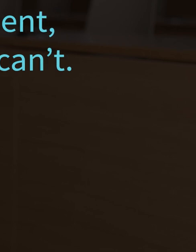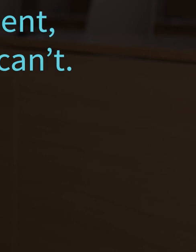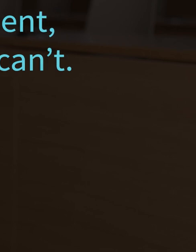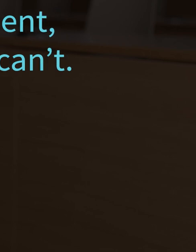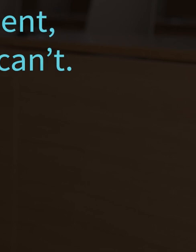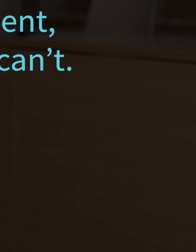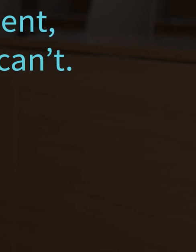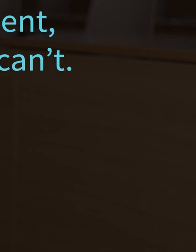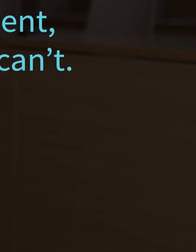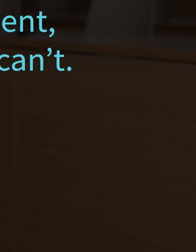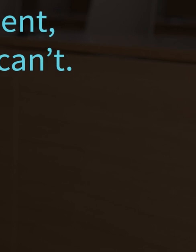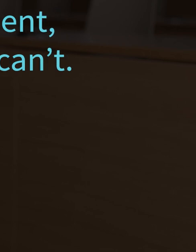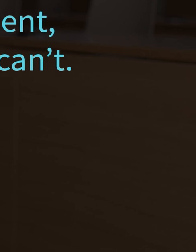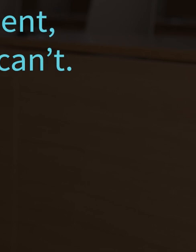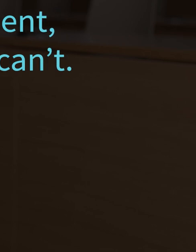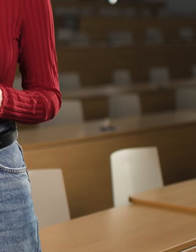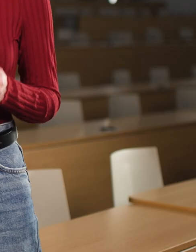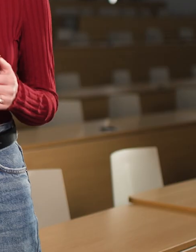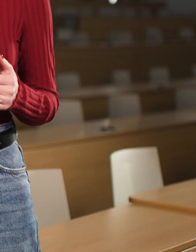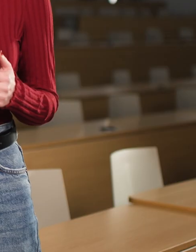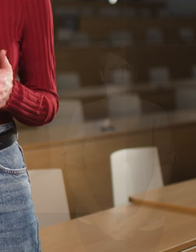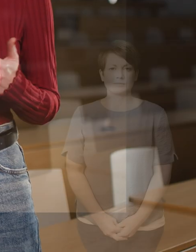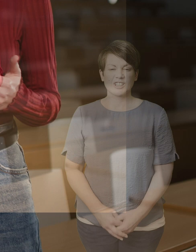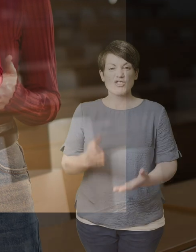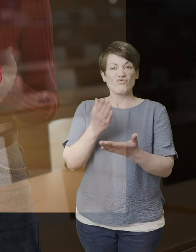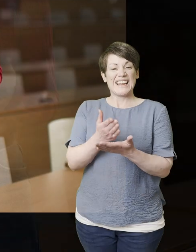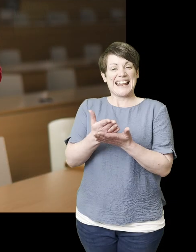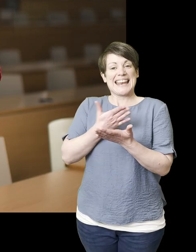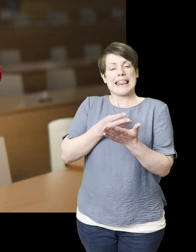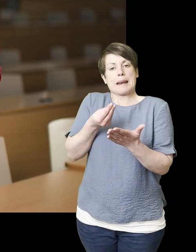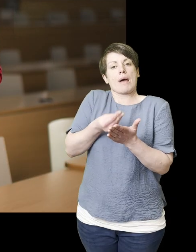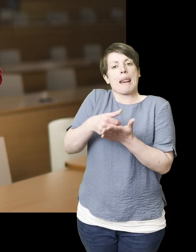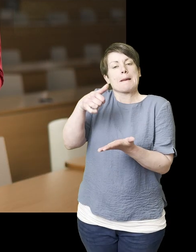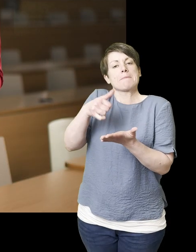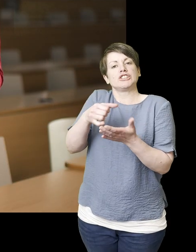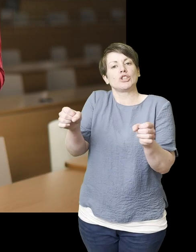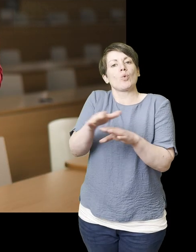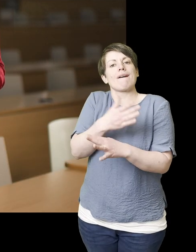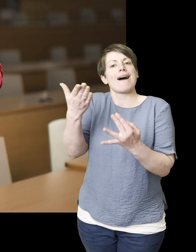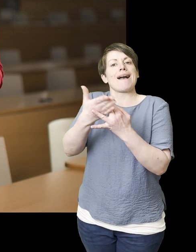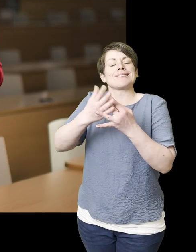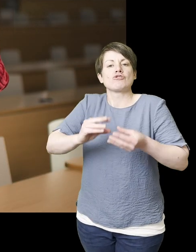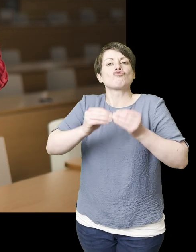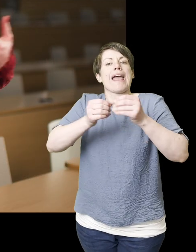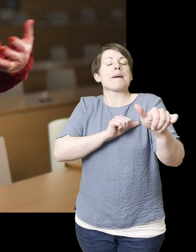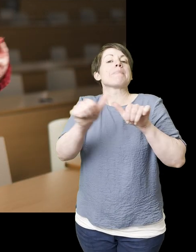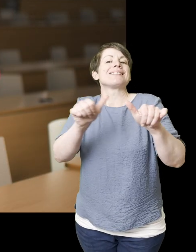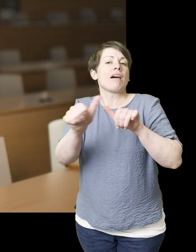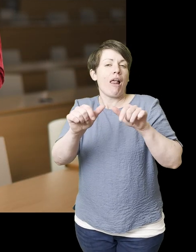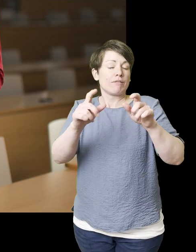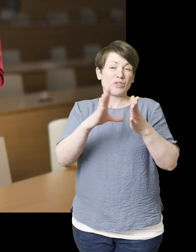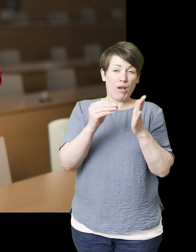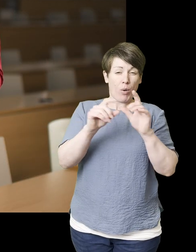At the moment, some of us can't. Fundamentally, more investment and budget is needed to fund innovation in accessibility, like